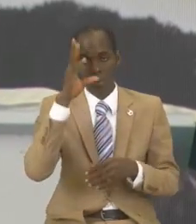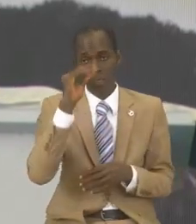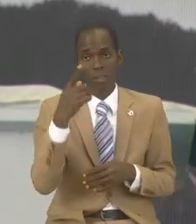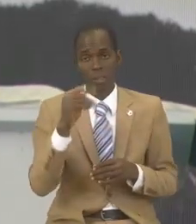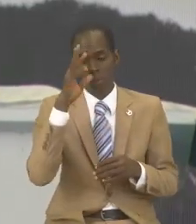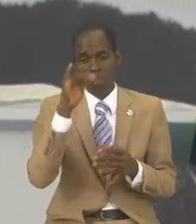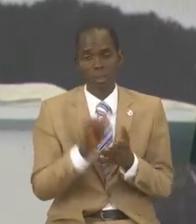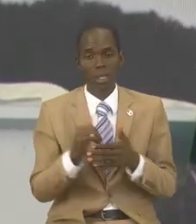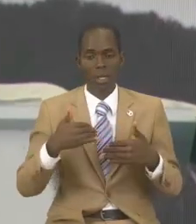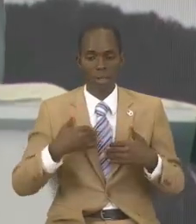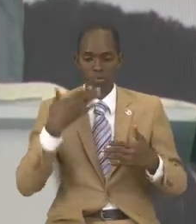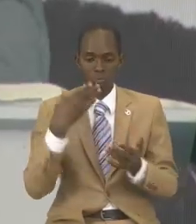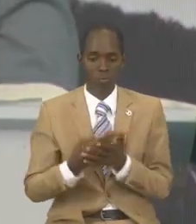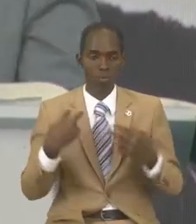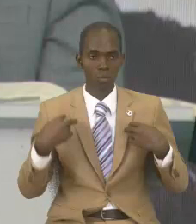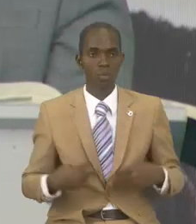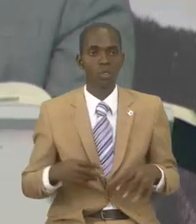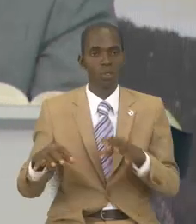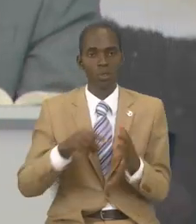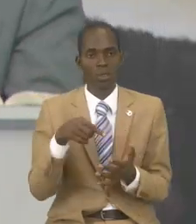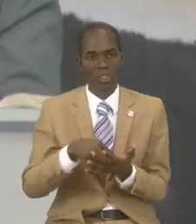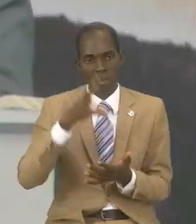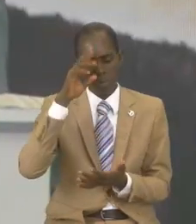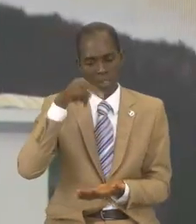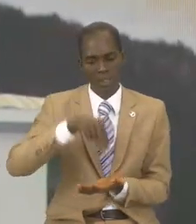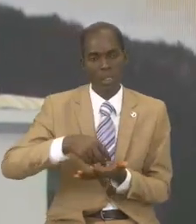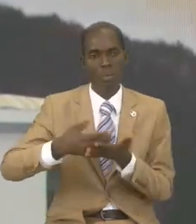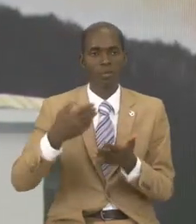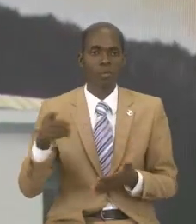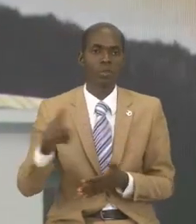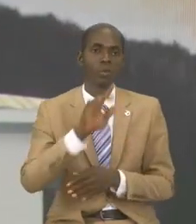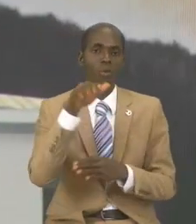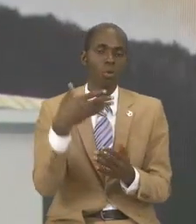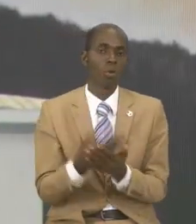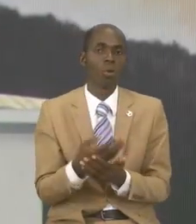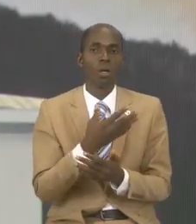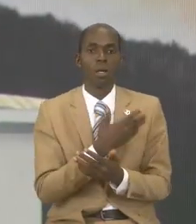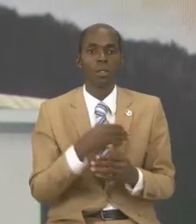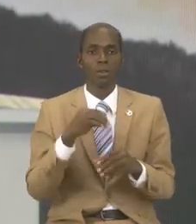does this man stand here before you whole? And then in verse 11,